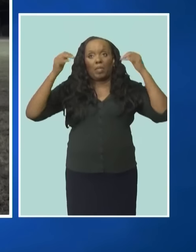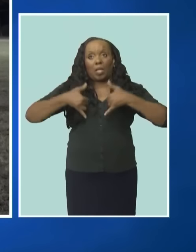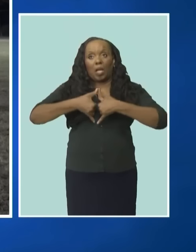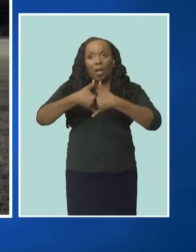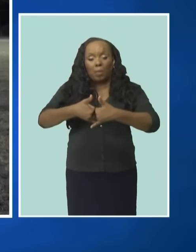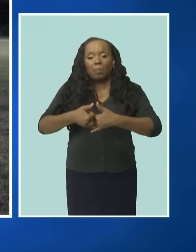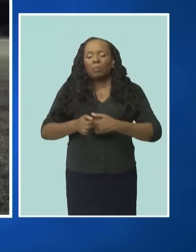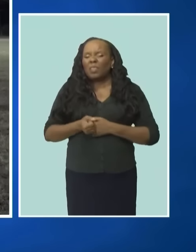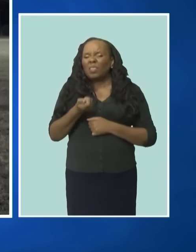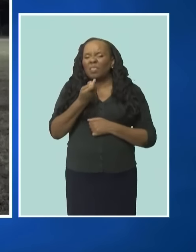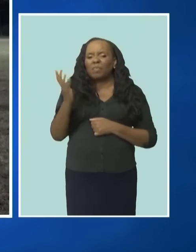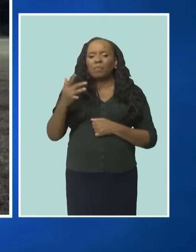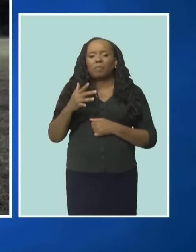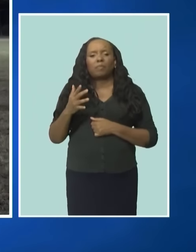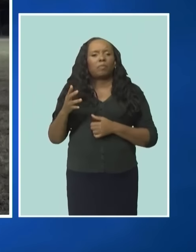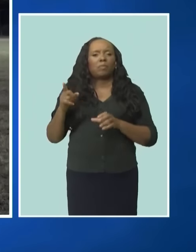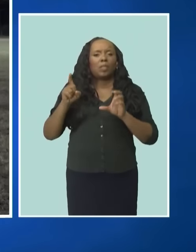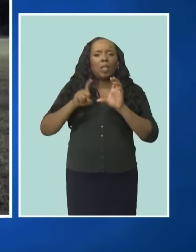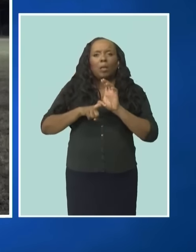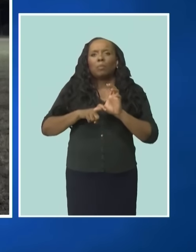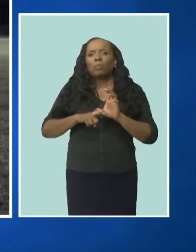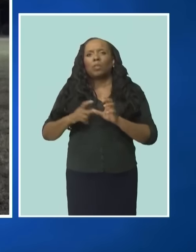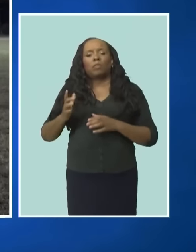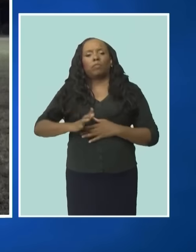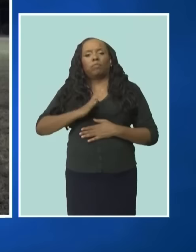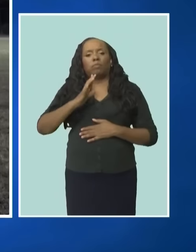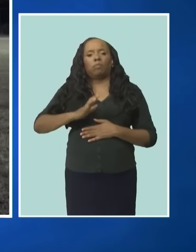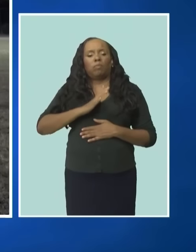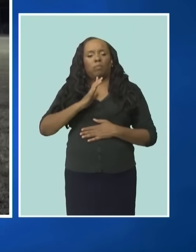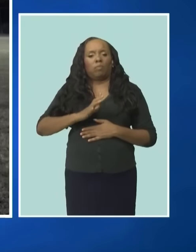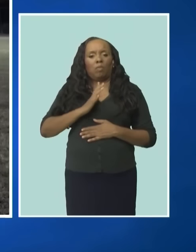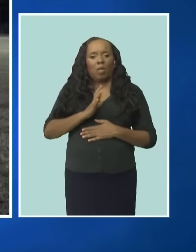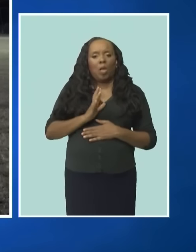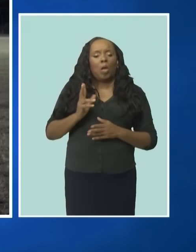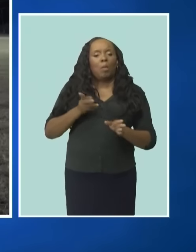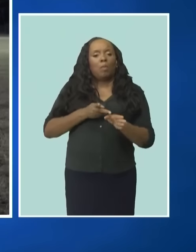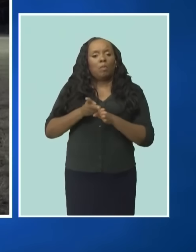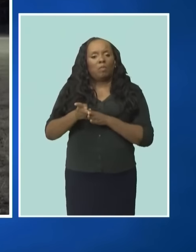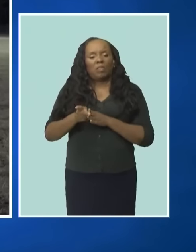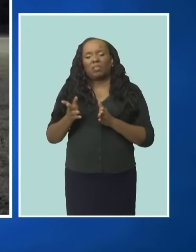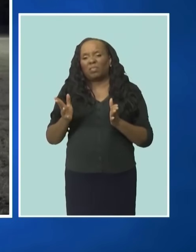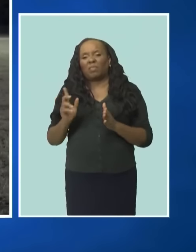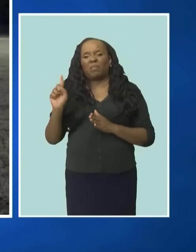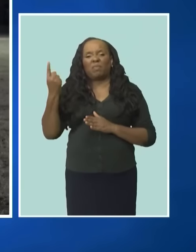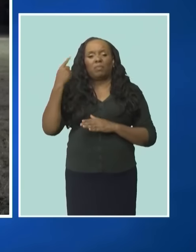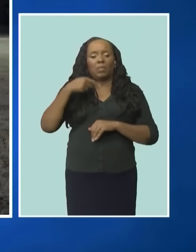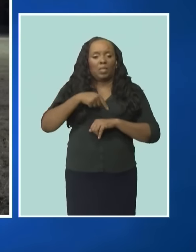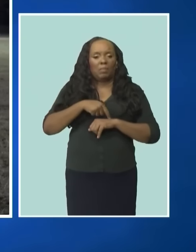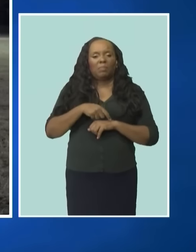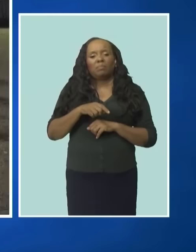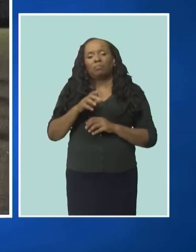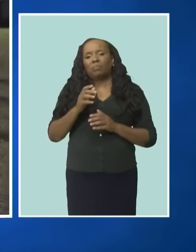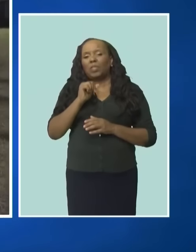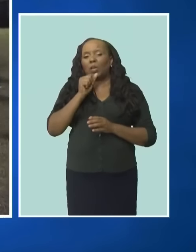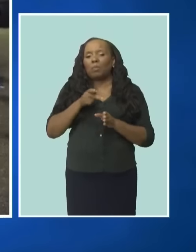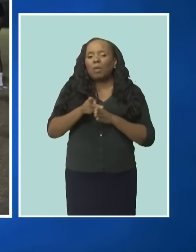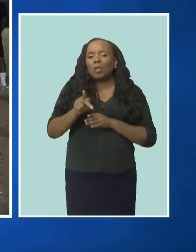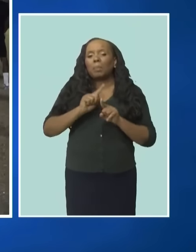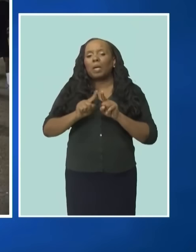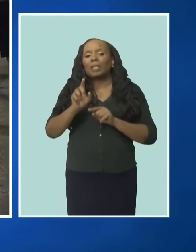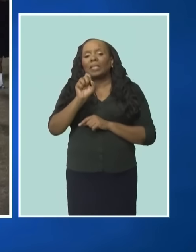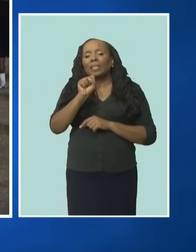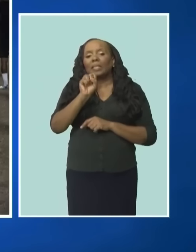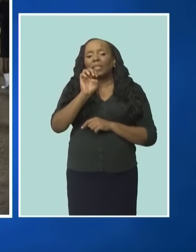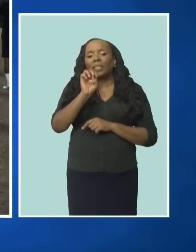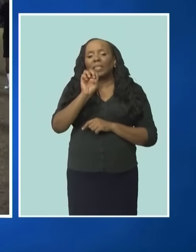a few clubs that are playing in the prestigious semi-professional football tournament for the first time. FM Four Pillars is